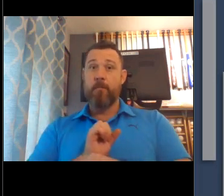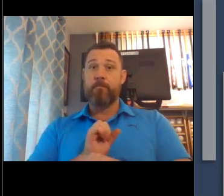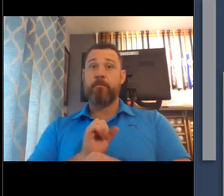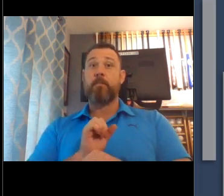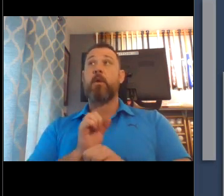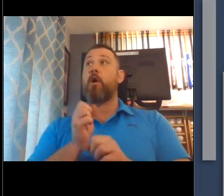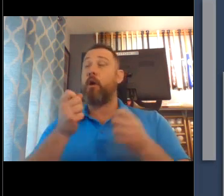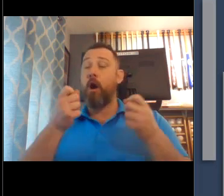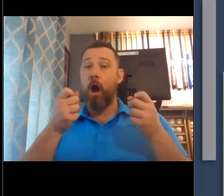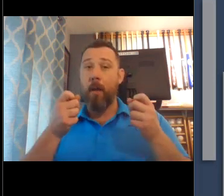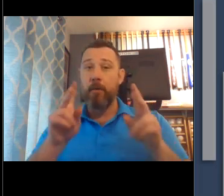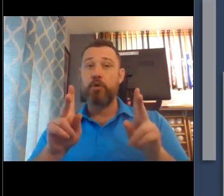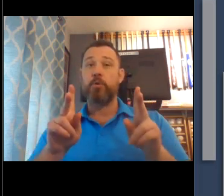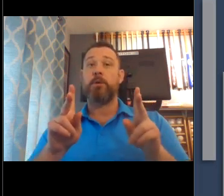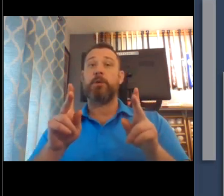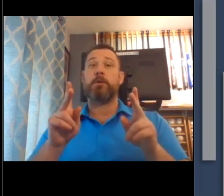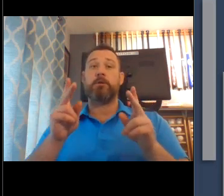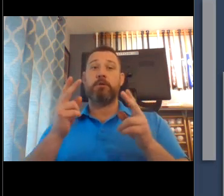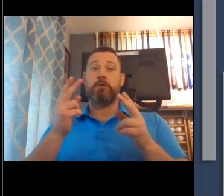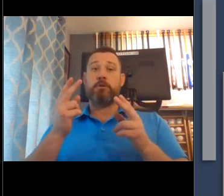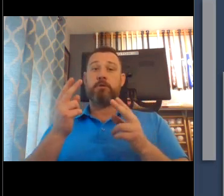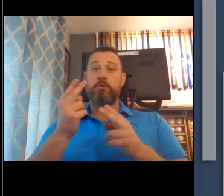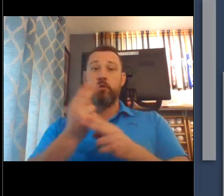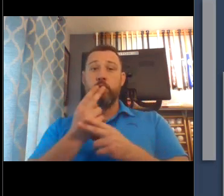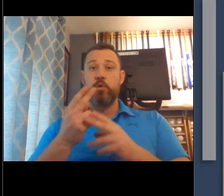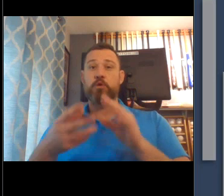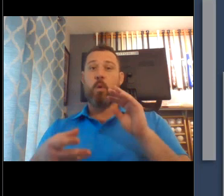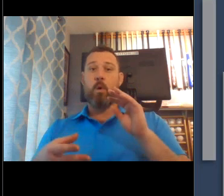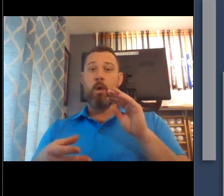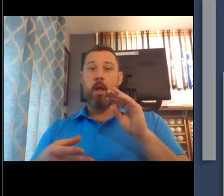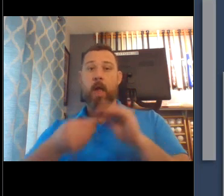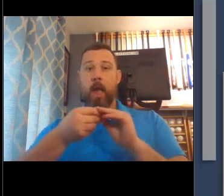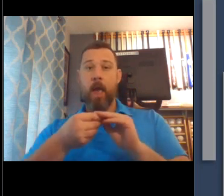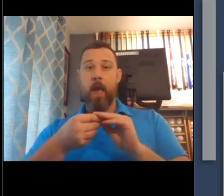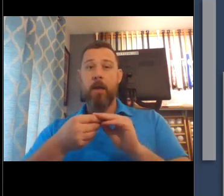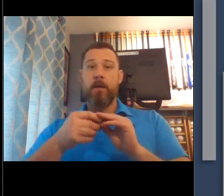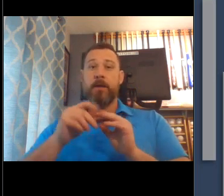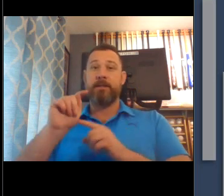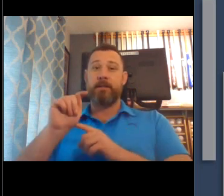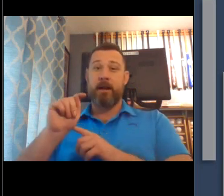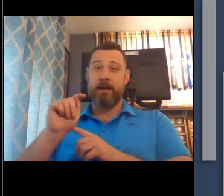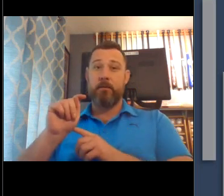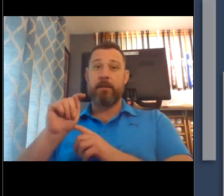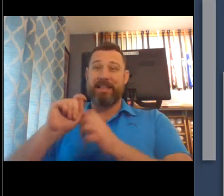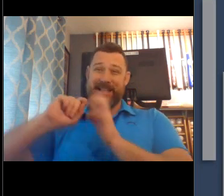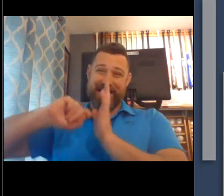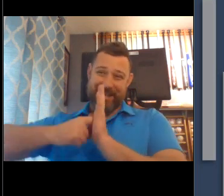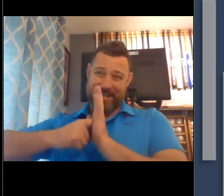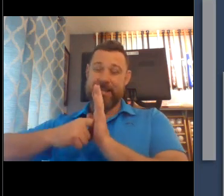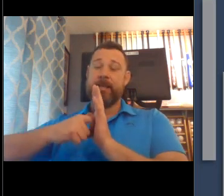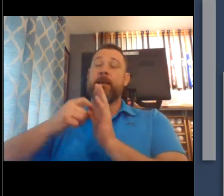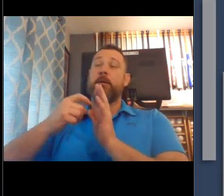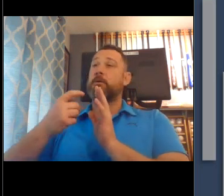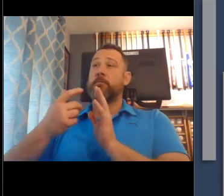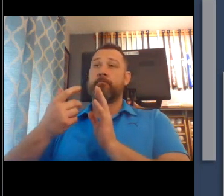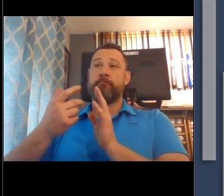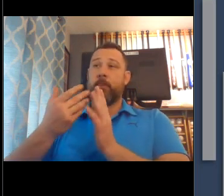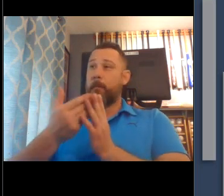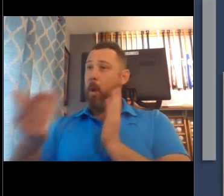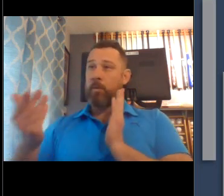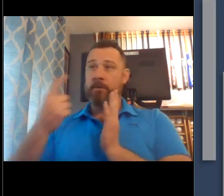opportunities to add key components of infrastructure, whether it be for hydrogen or whatever else it may